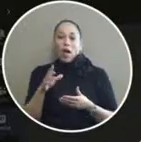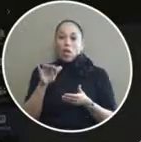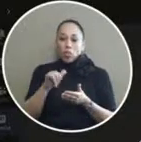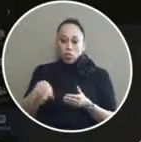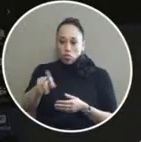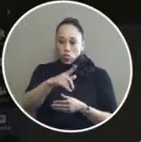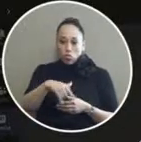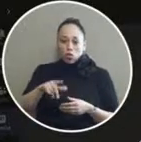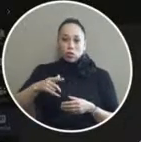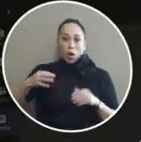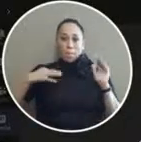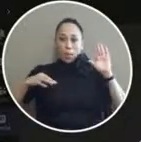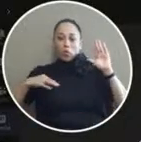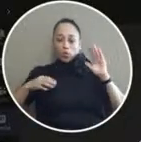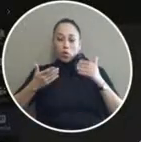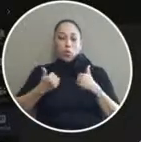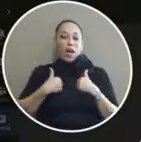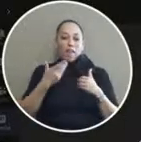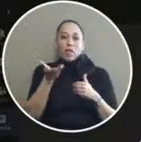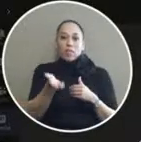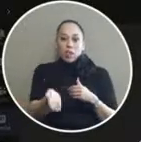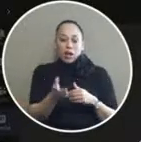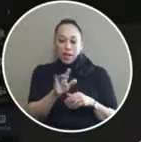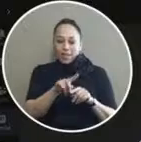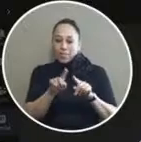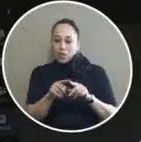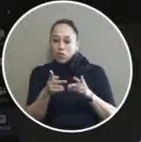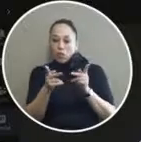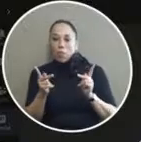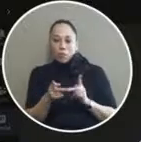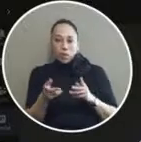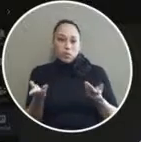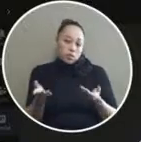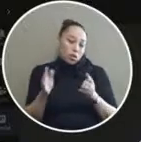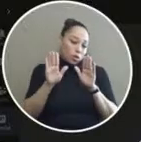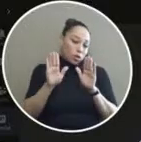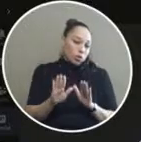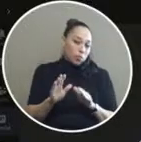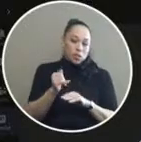those are volunteers we have out there at our sites, and I think they're doing a stand-up job.